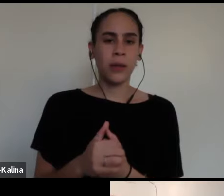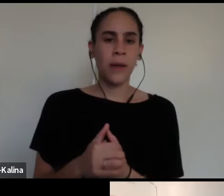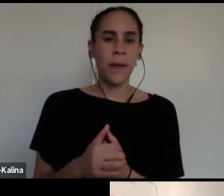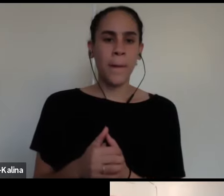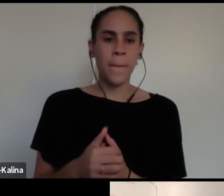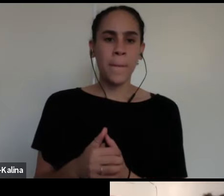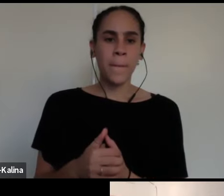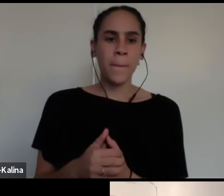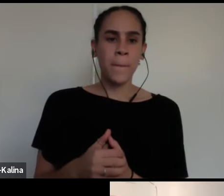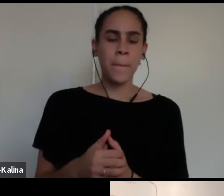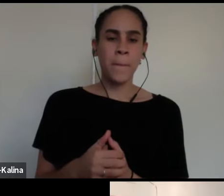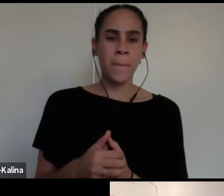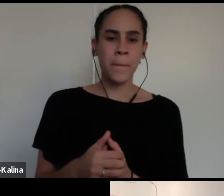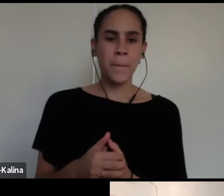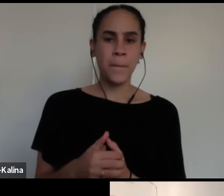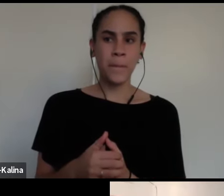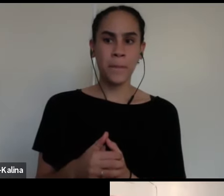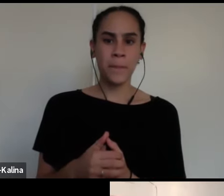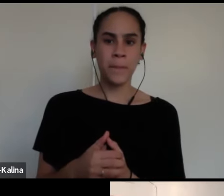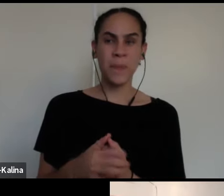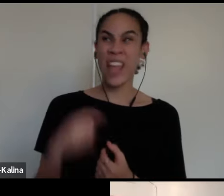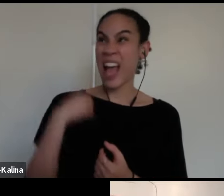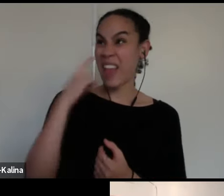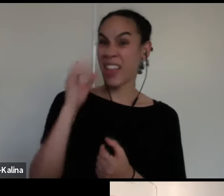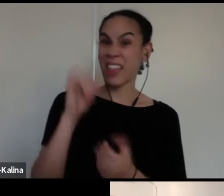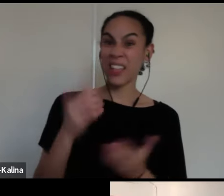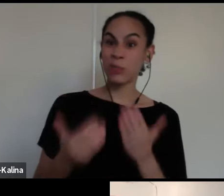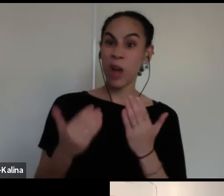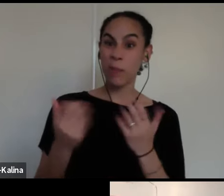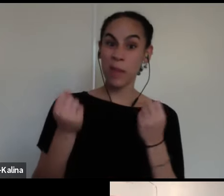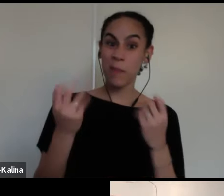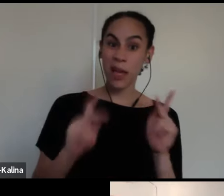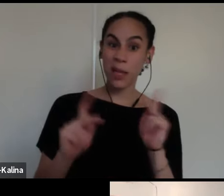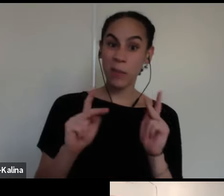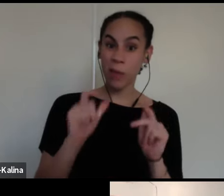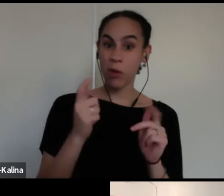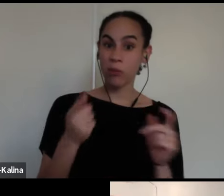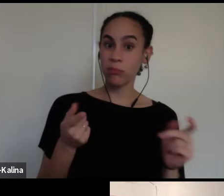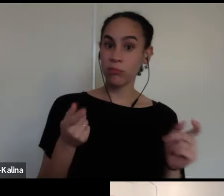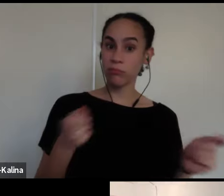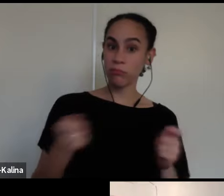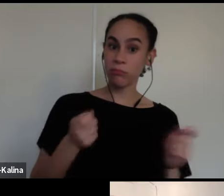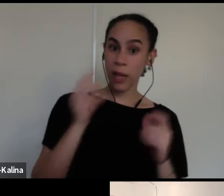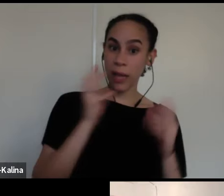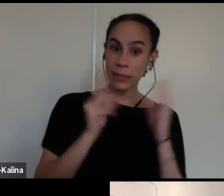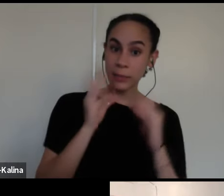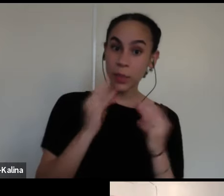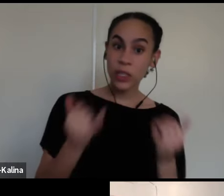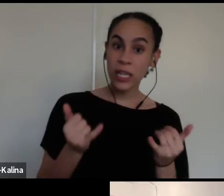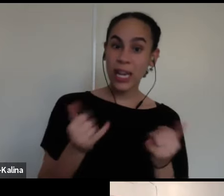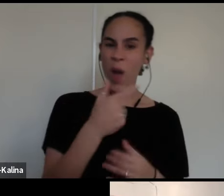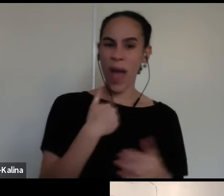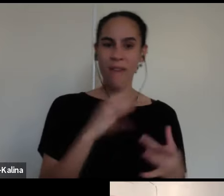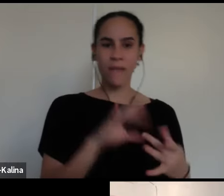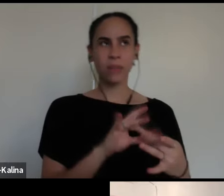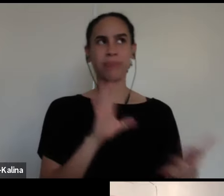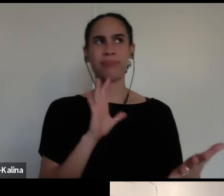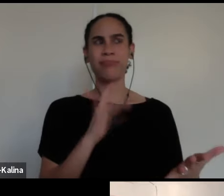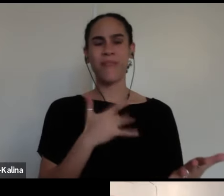mean, I think that is probably what a lot of people are going through right now. That there is this disconnection that happens,